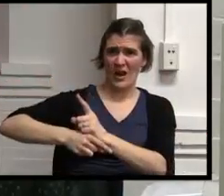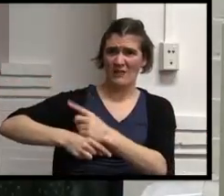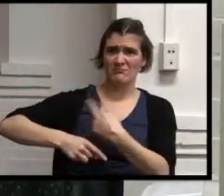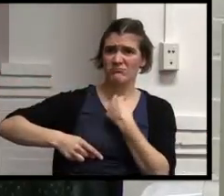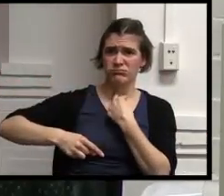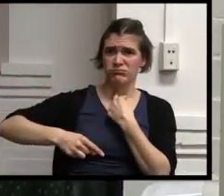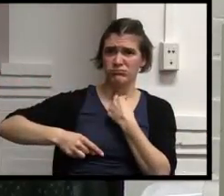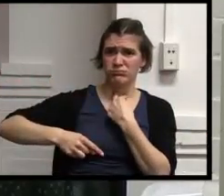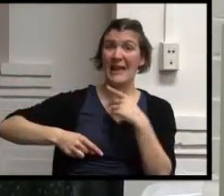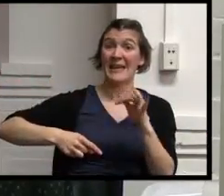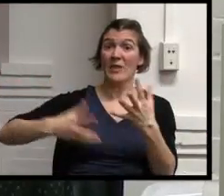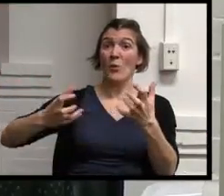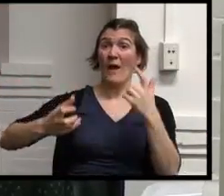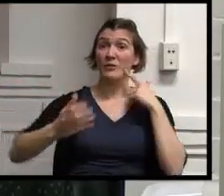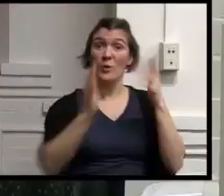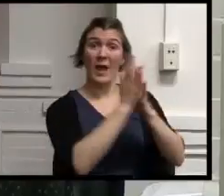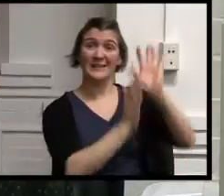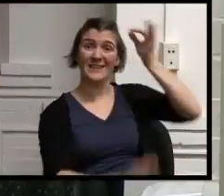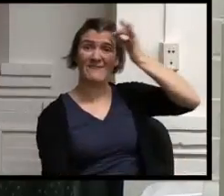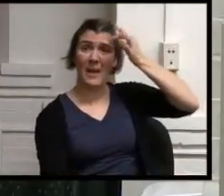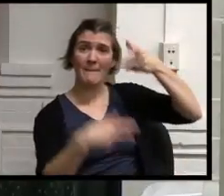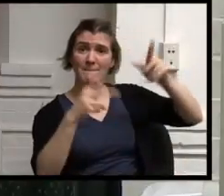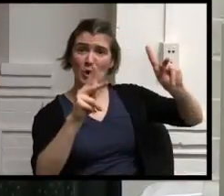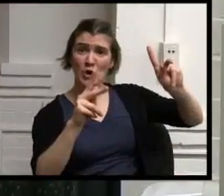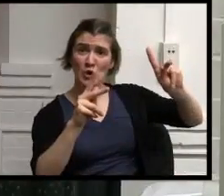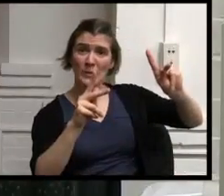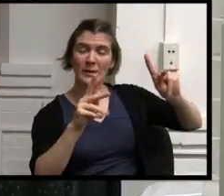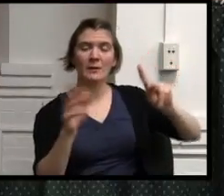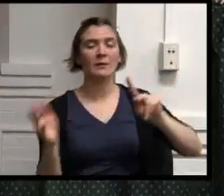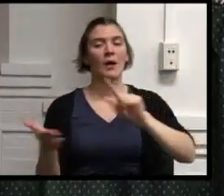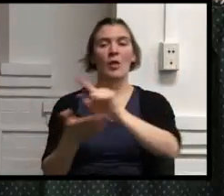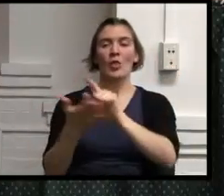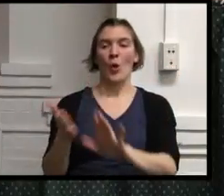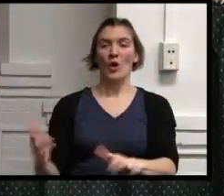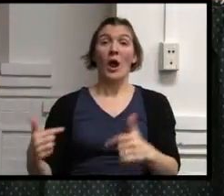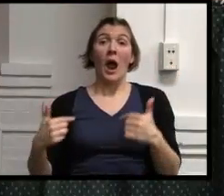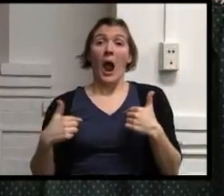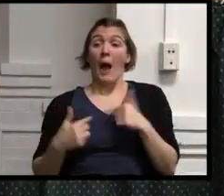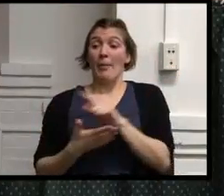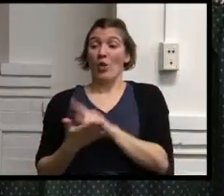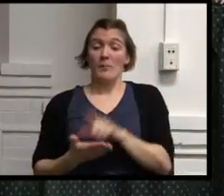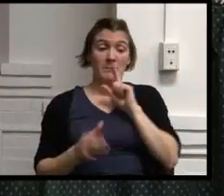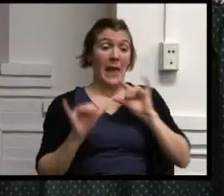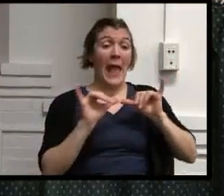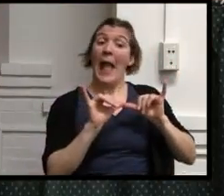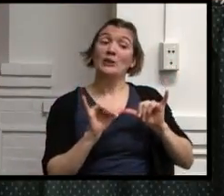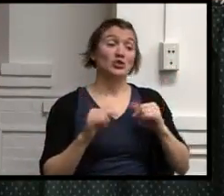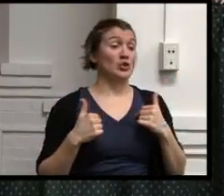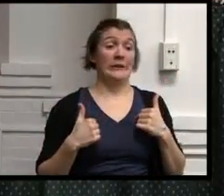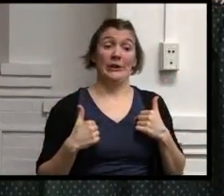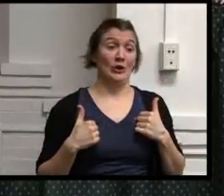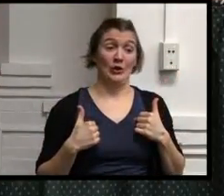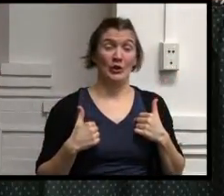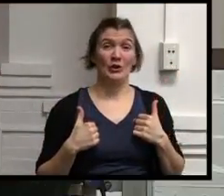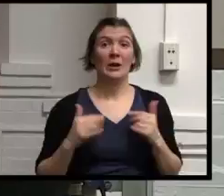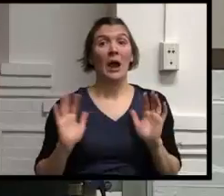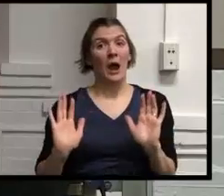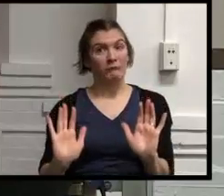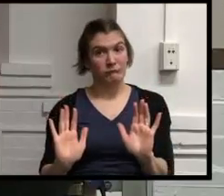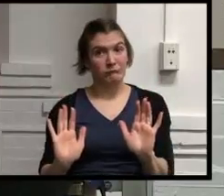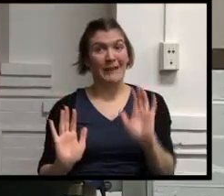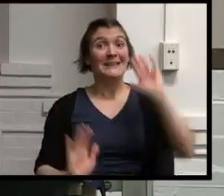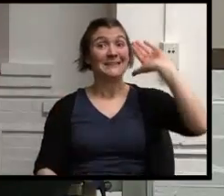without going through federal regulations? Or- Well, moving, and I'm the lawyer, not the engineer. I so know. Take this with a grain of salt.